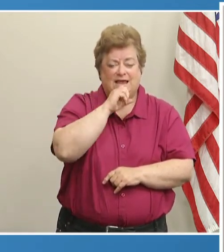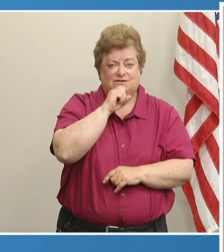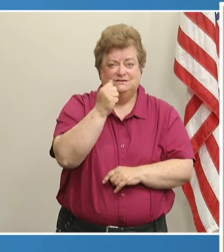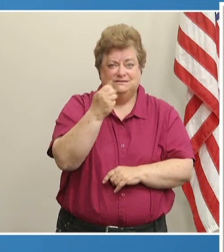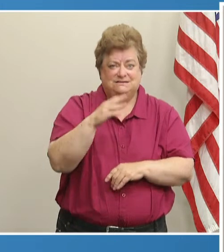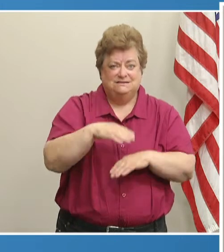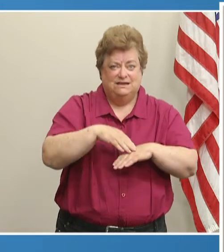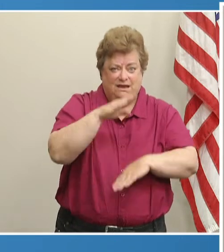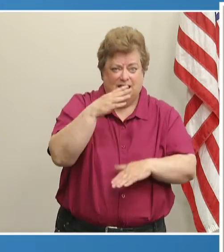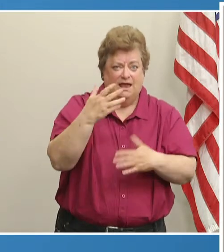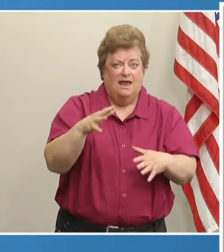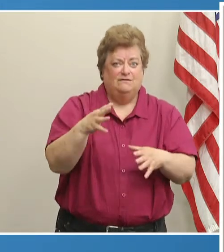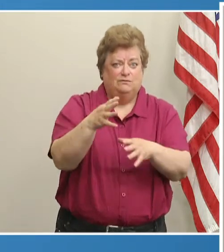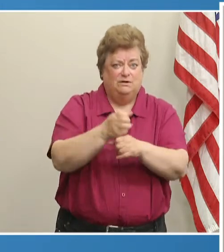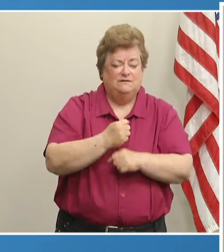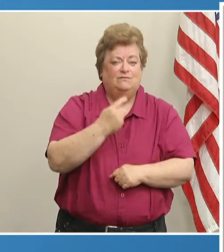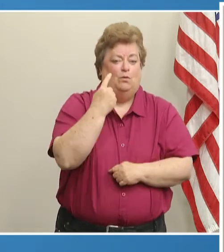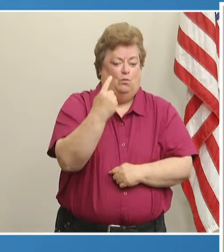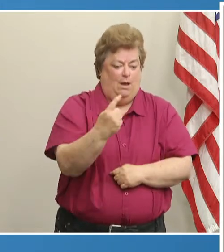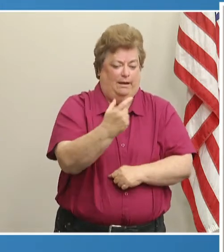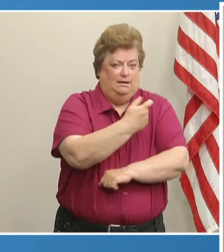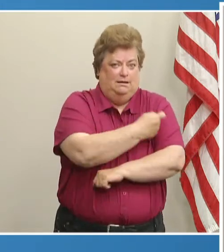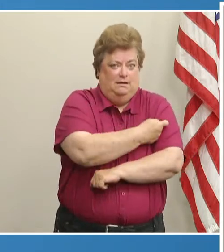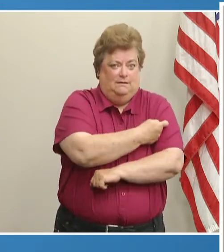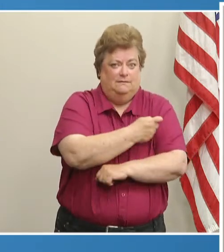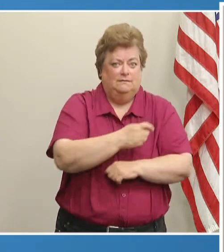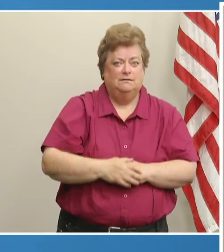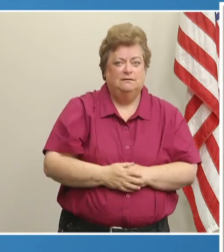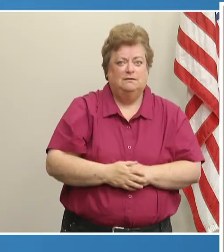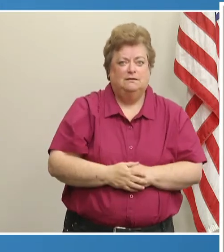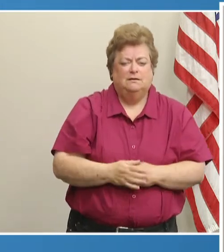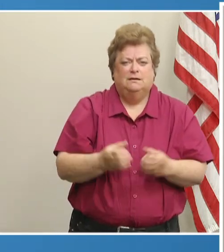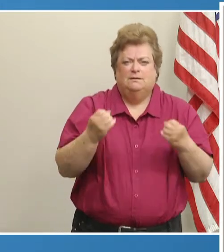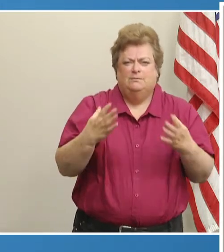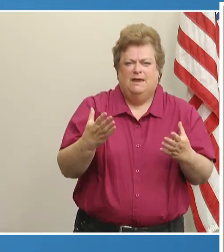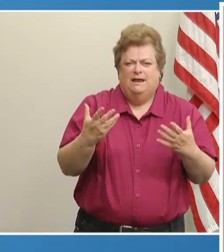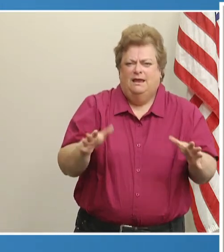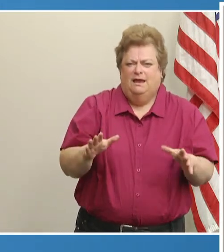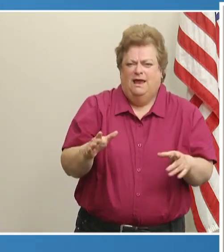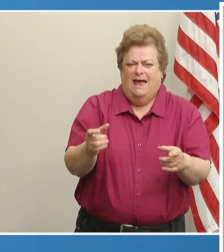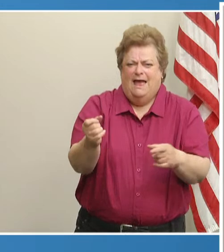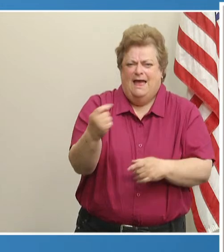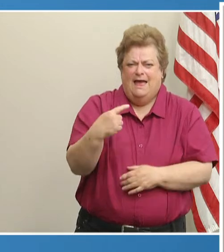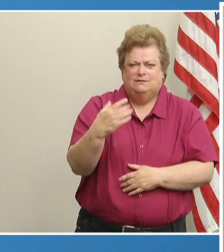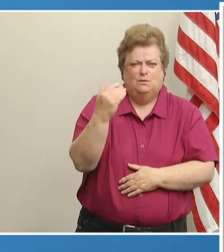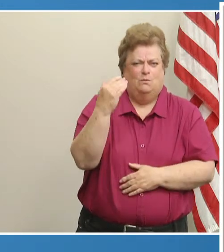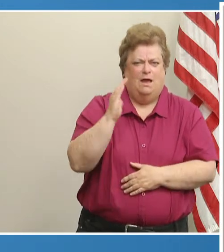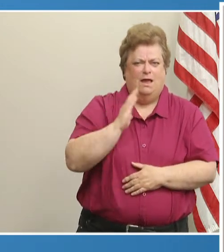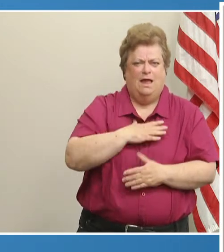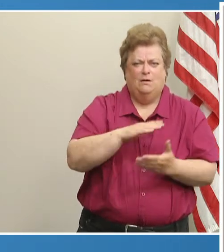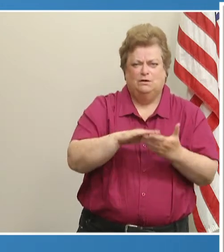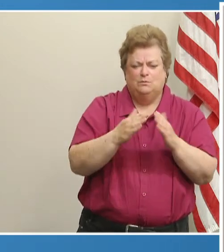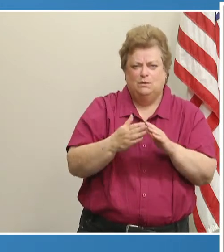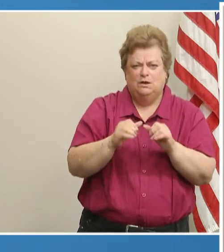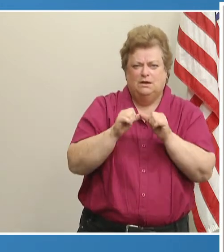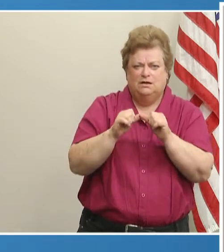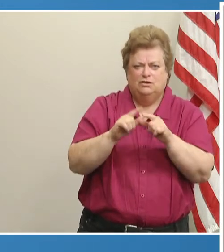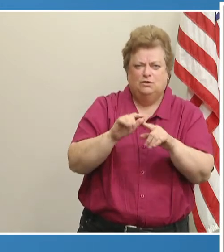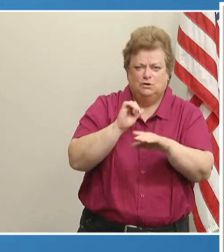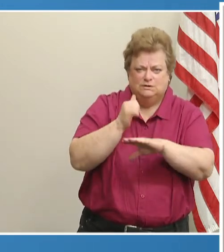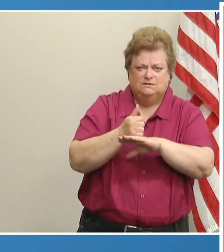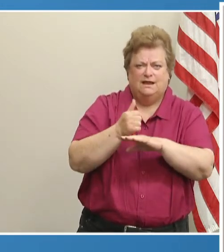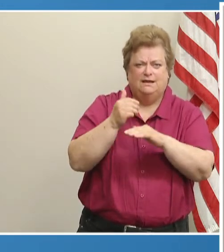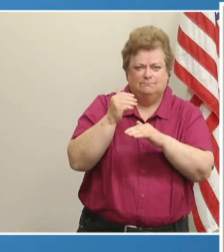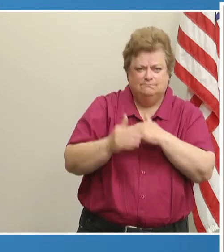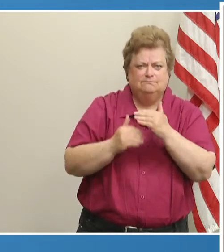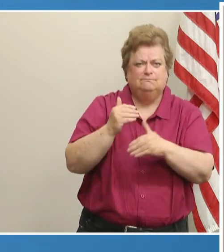older have received at least one dose. Many have asked, why is it that our community continues to keep setting the